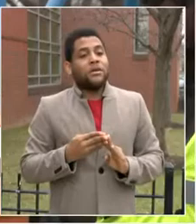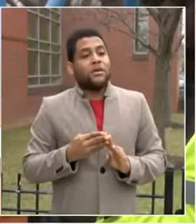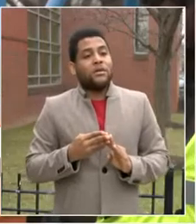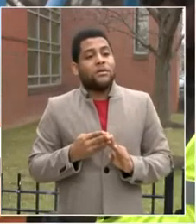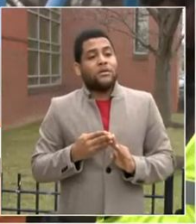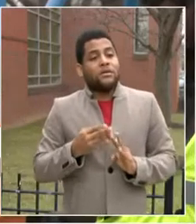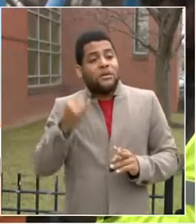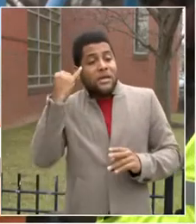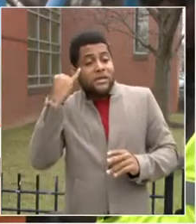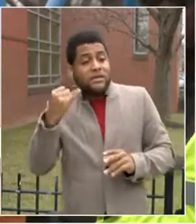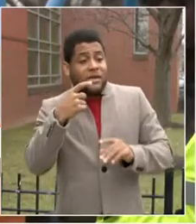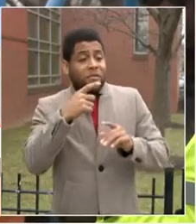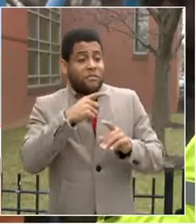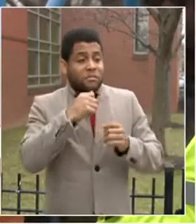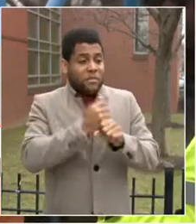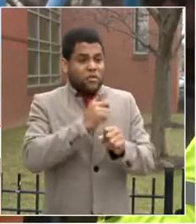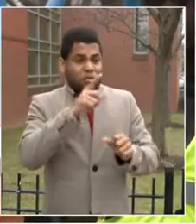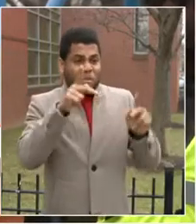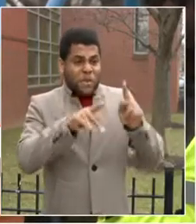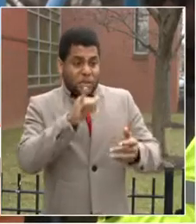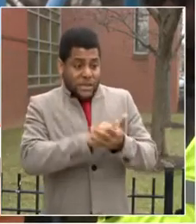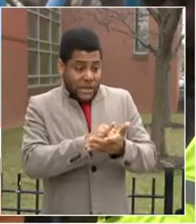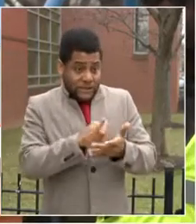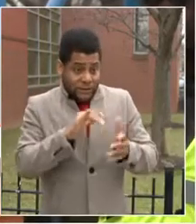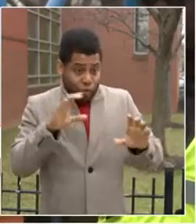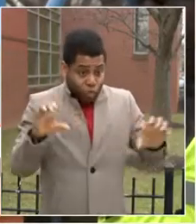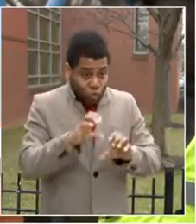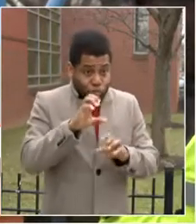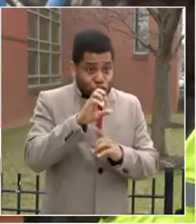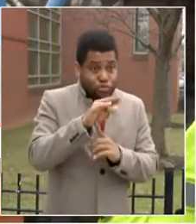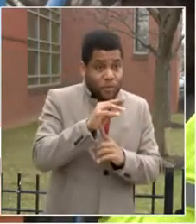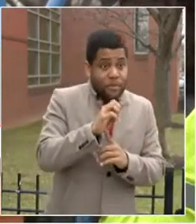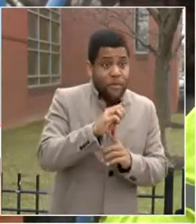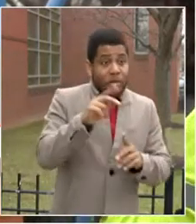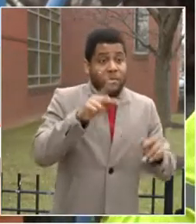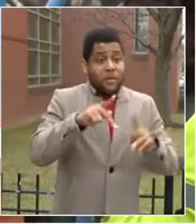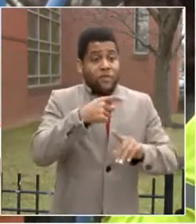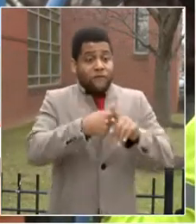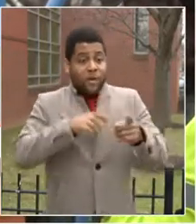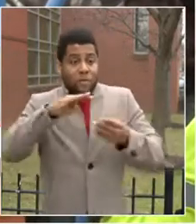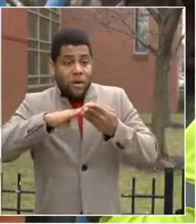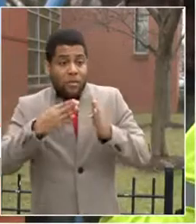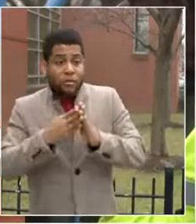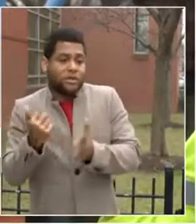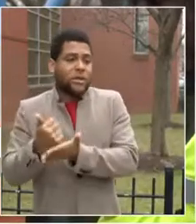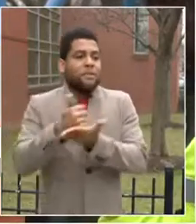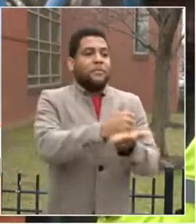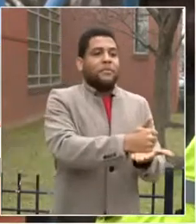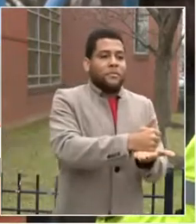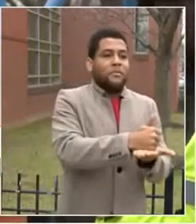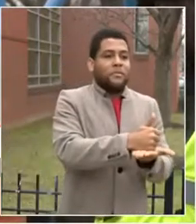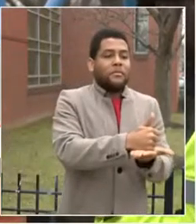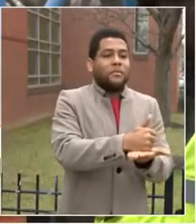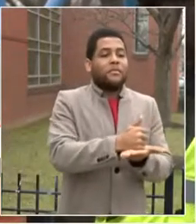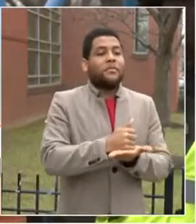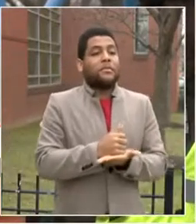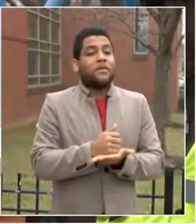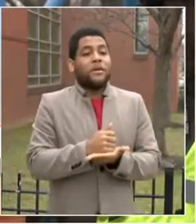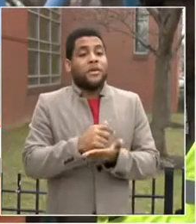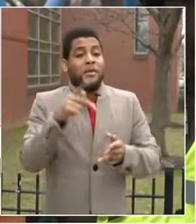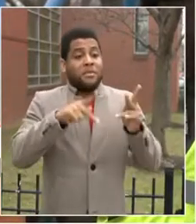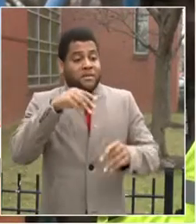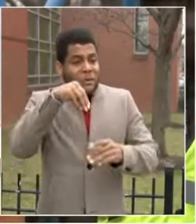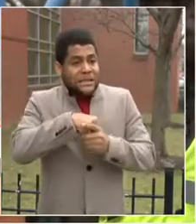come from the same communities, who understand the culture and the climate of the community, who have respect in the community, who are able